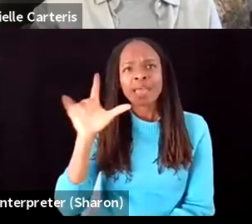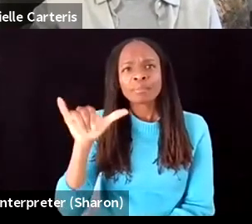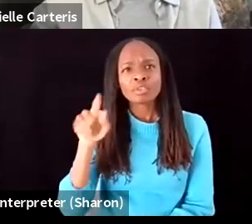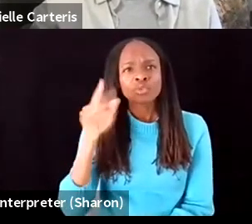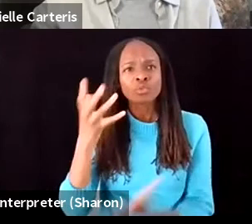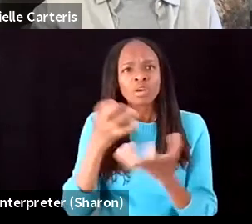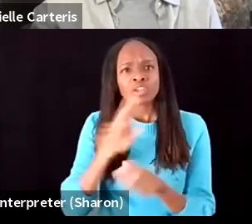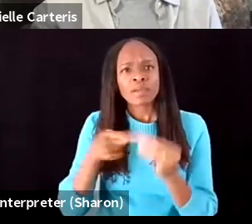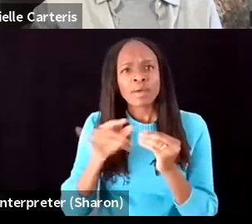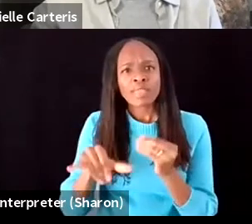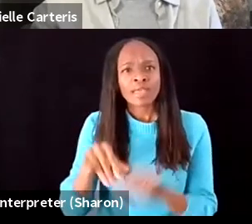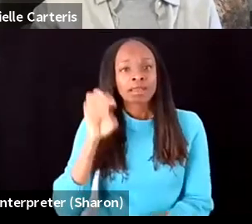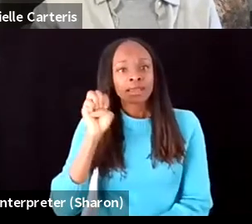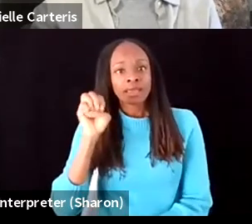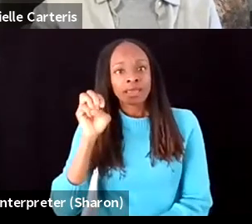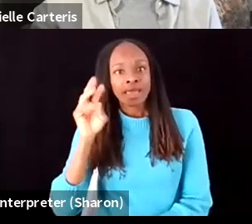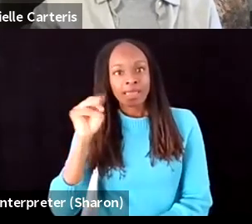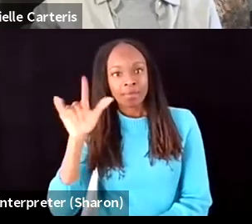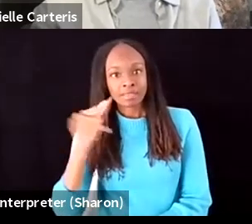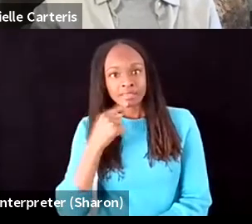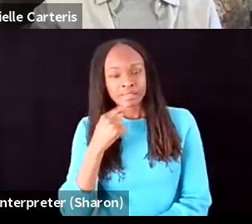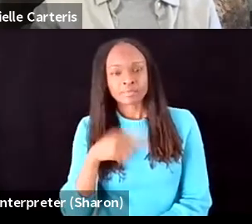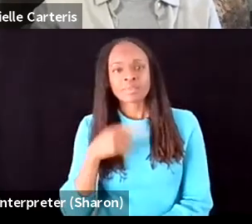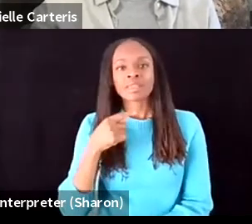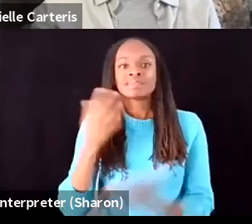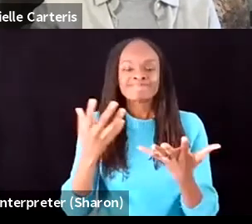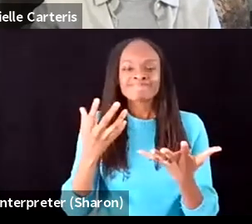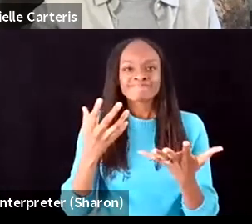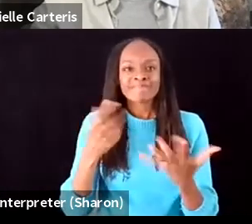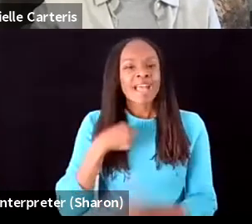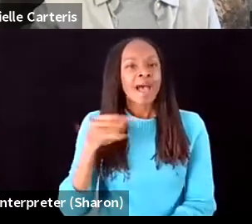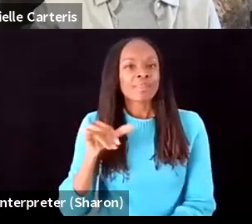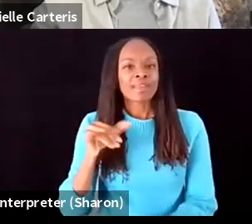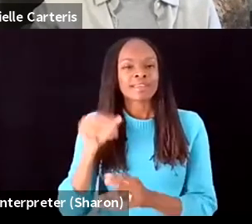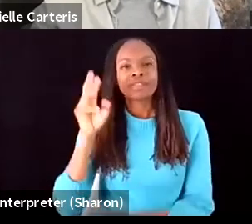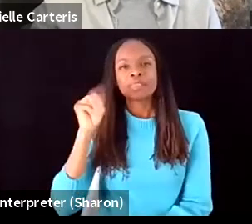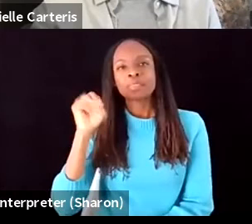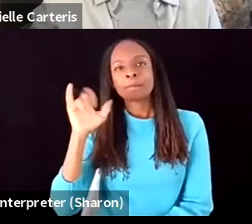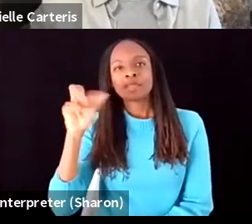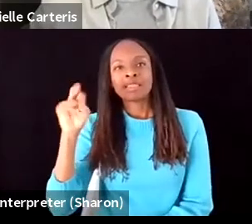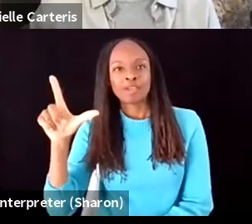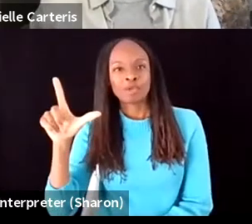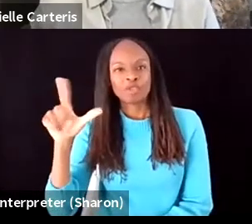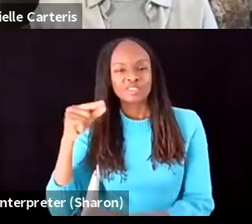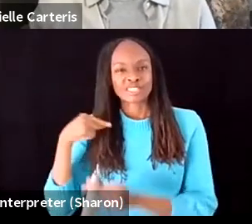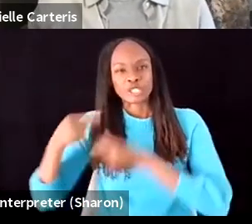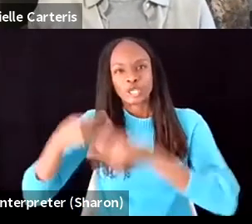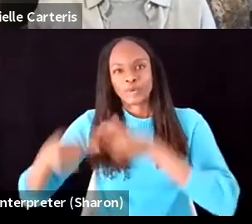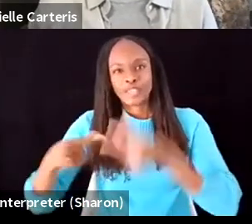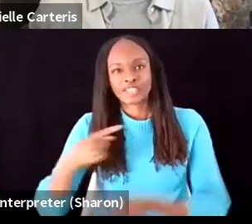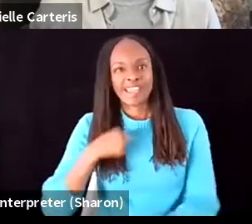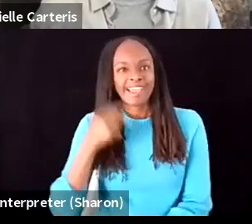that. Well, I would just say that, I mean, I'm like of the millennial generation. So I think one thing I really